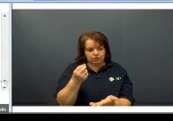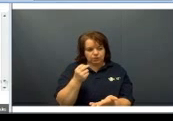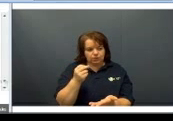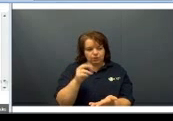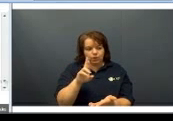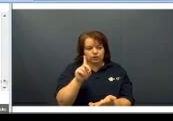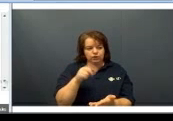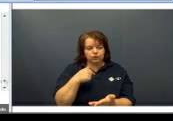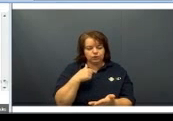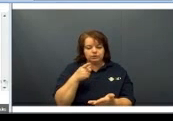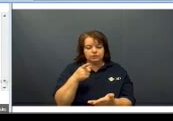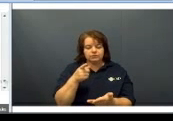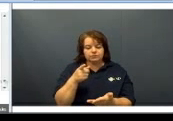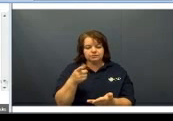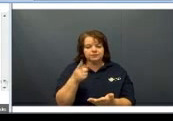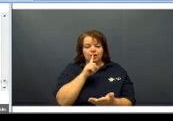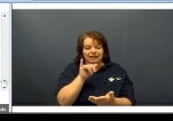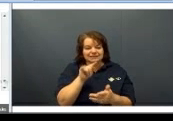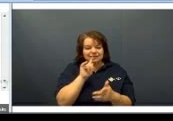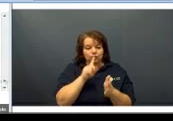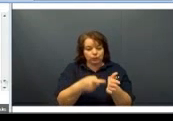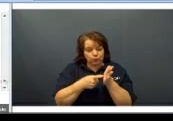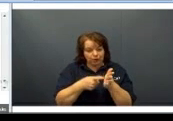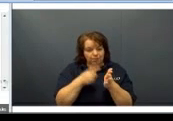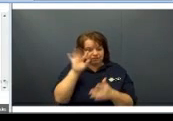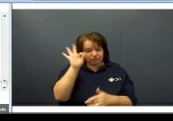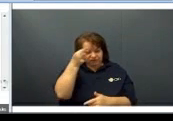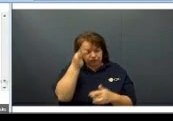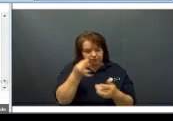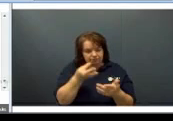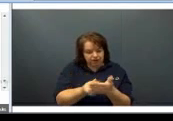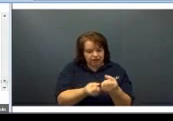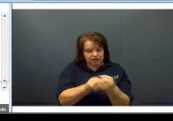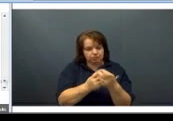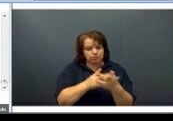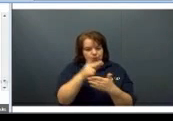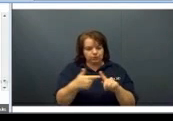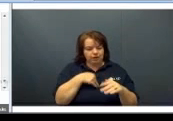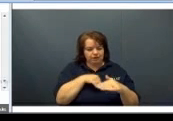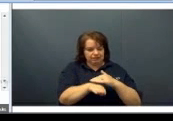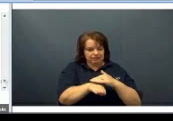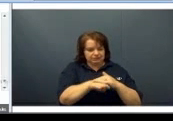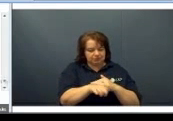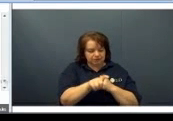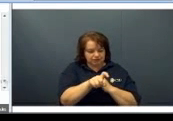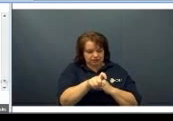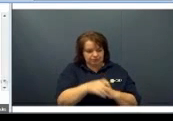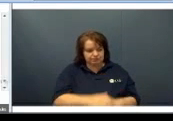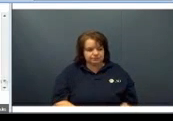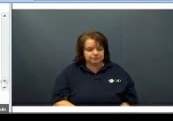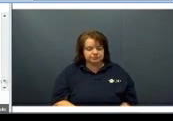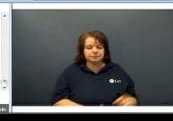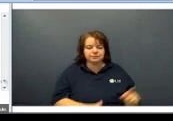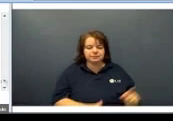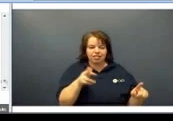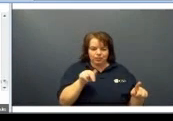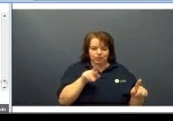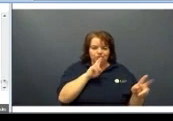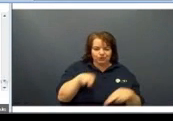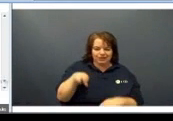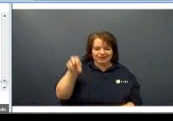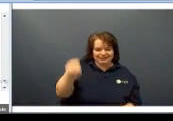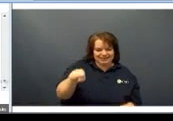or do we use them all the time? Or do they have, is it a requirement for federally funded programs to have